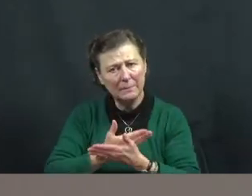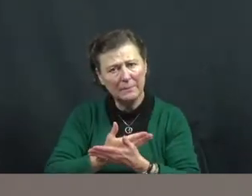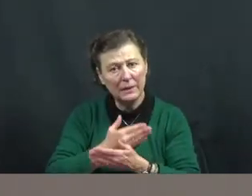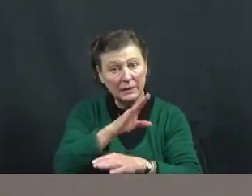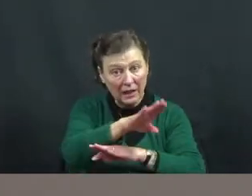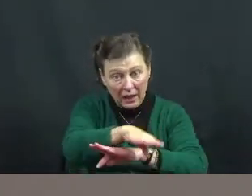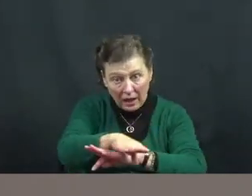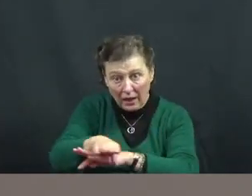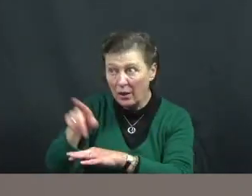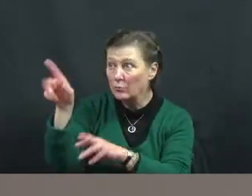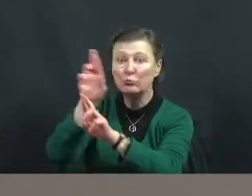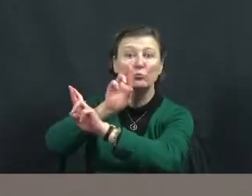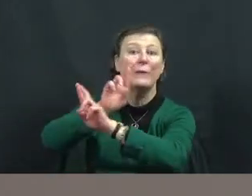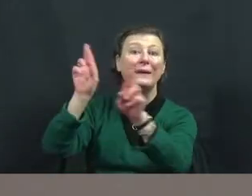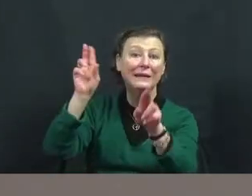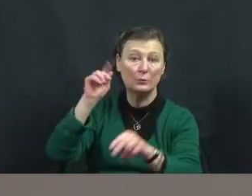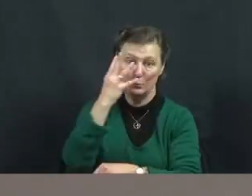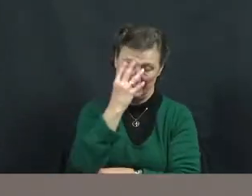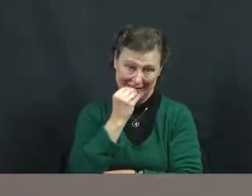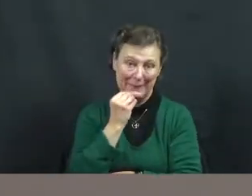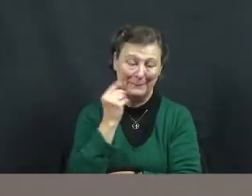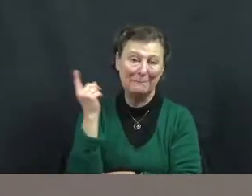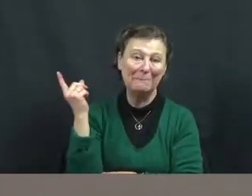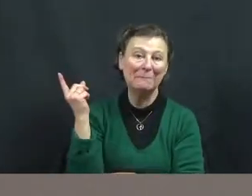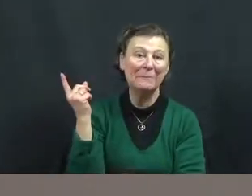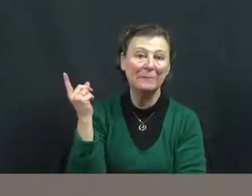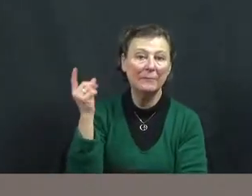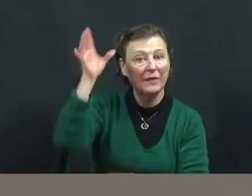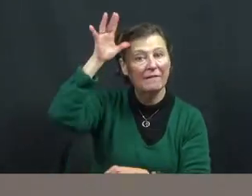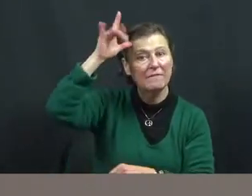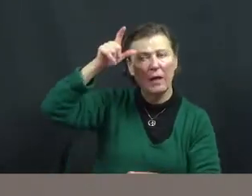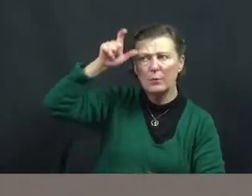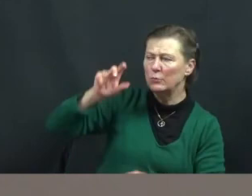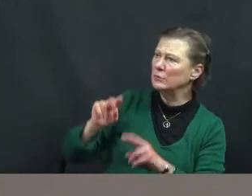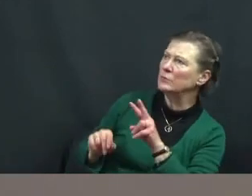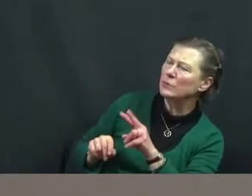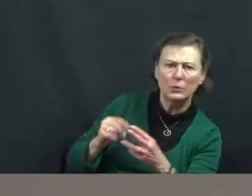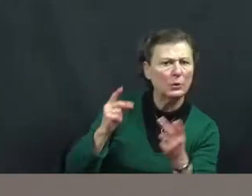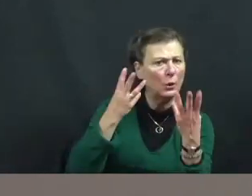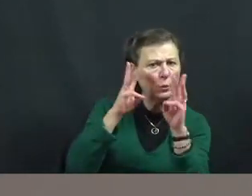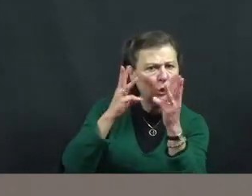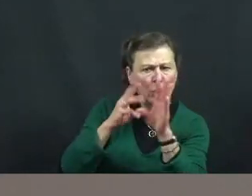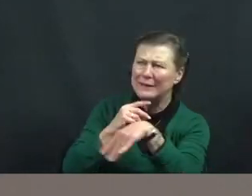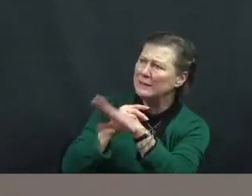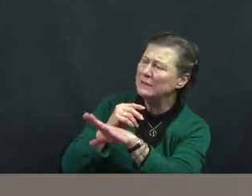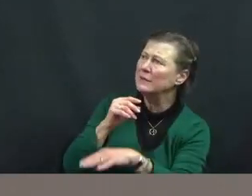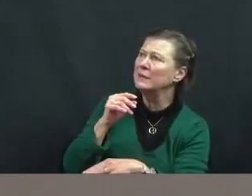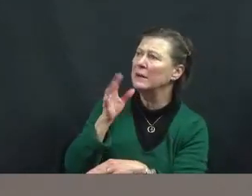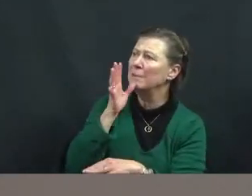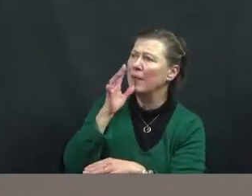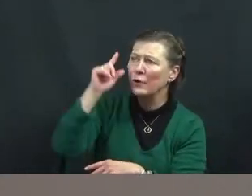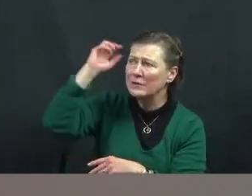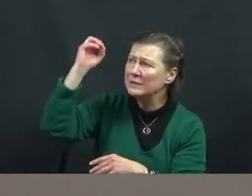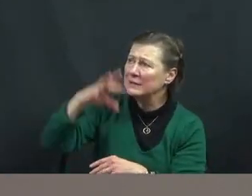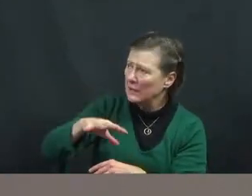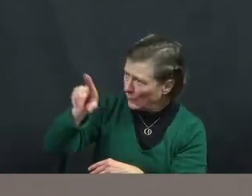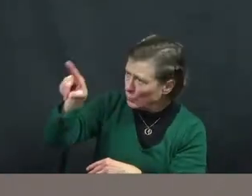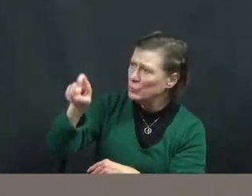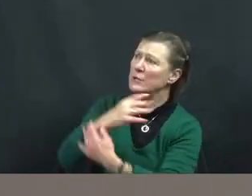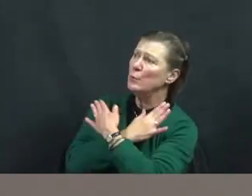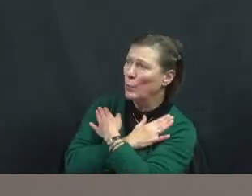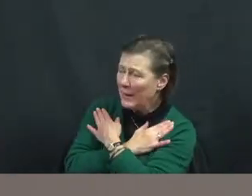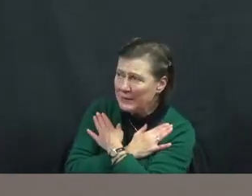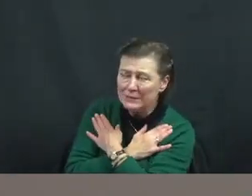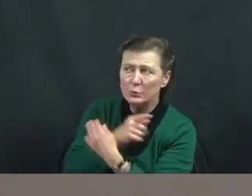afternoon, she was ready to sleep. Father Moon grew worried and said to Mother Sun, "You need to rest, or you